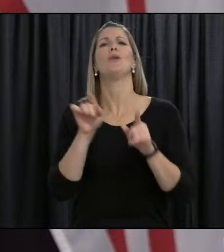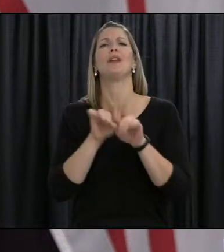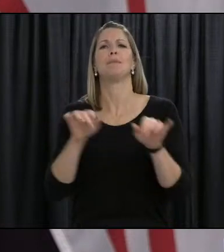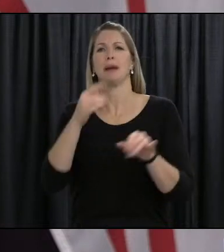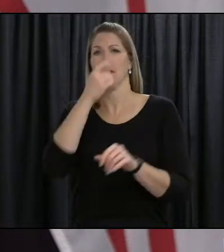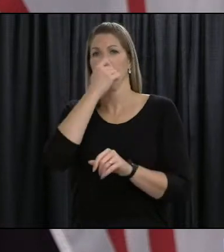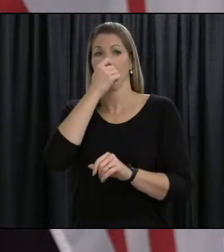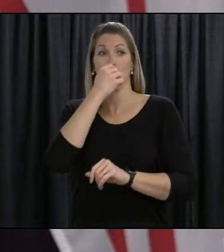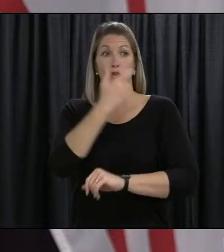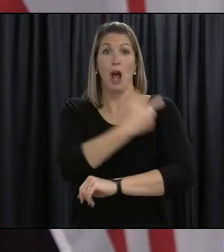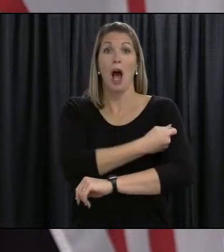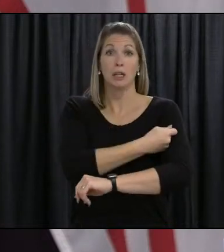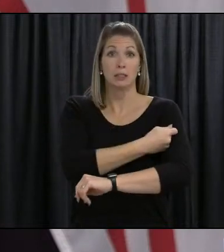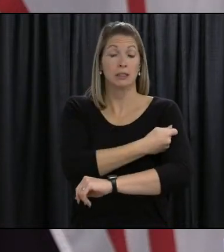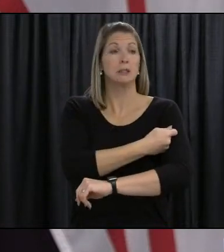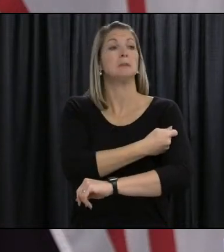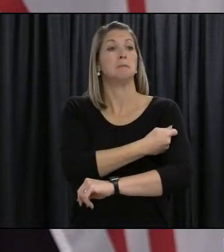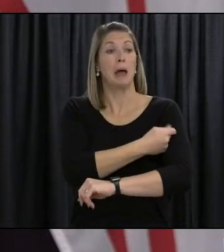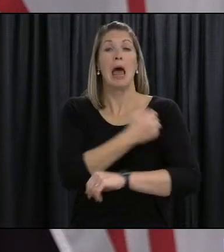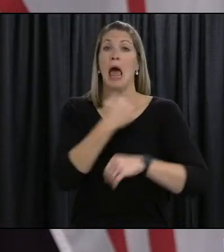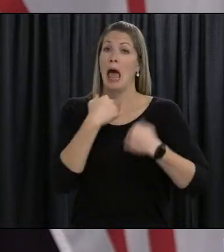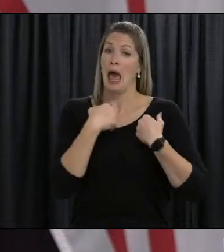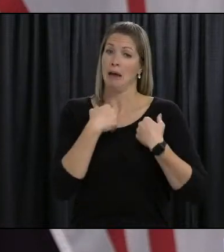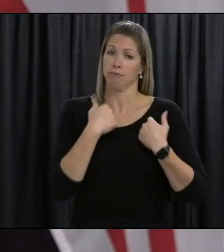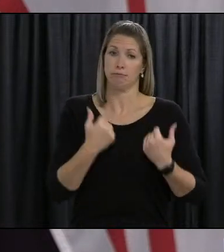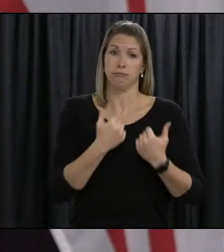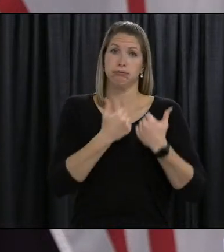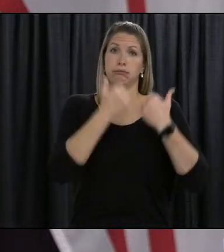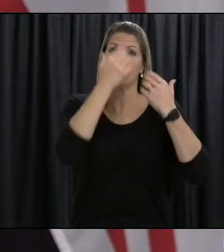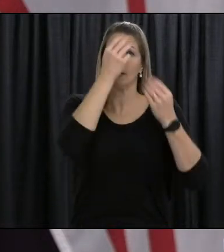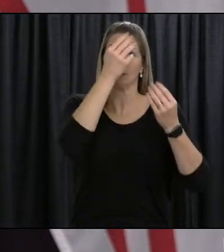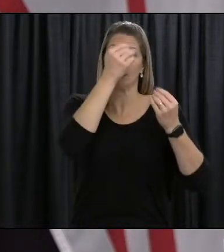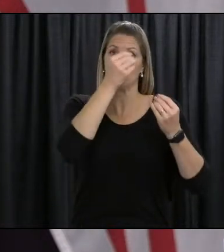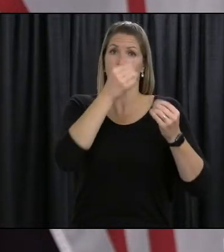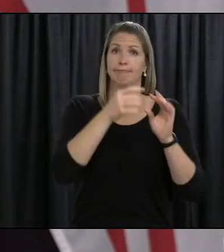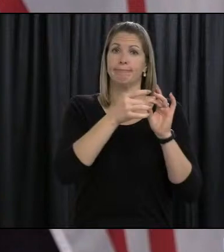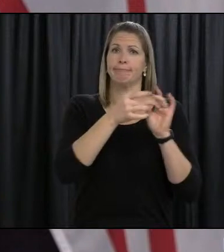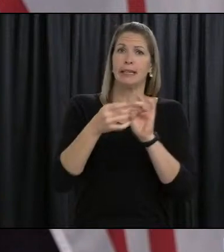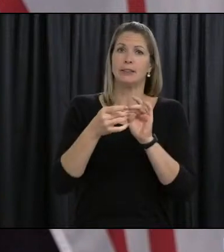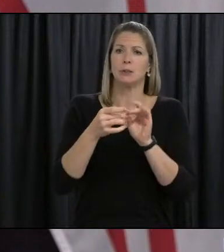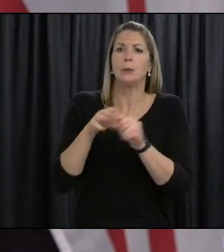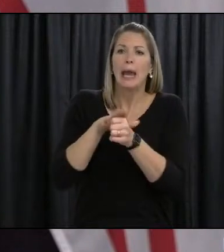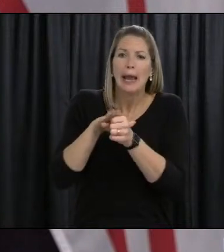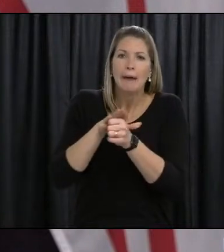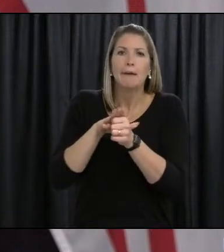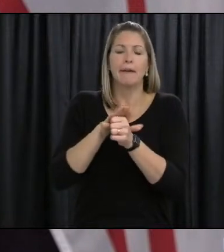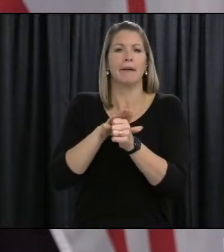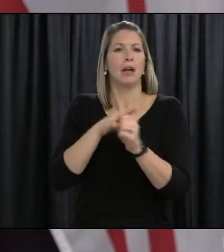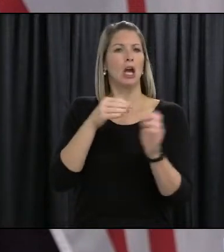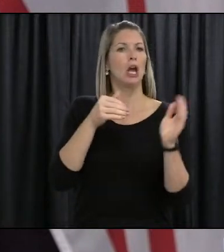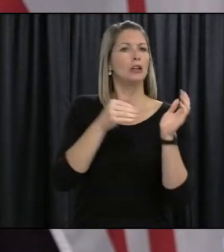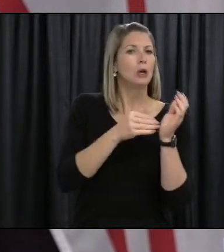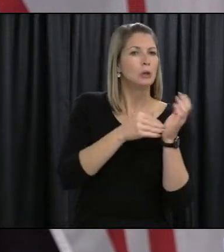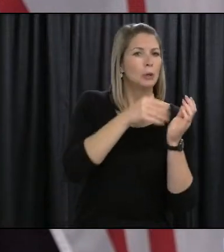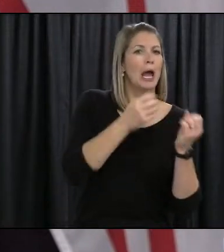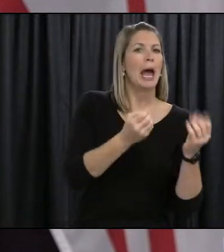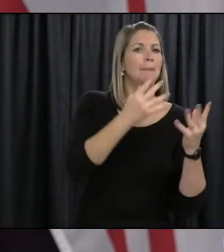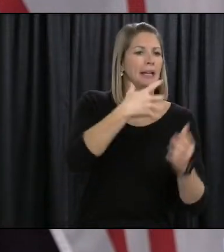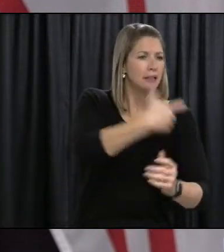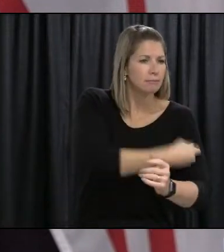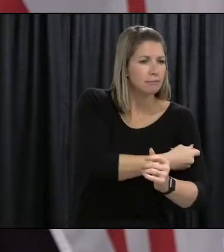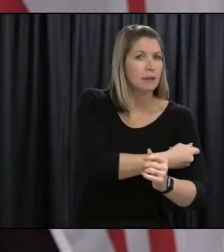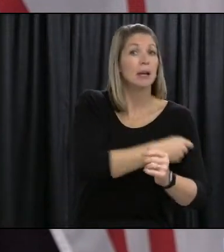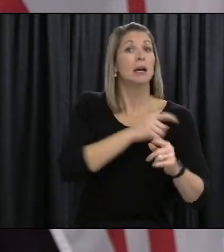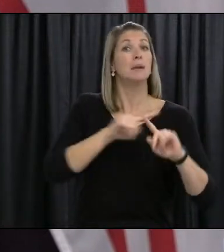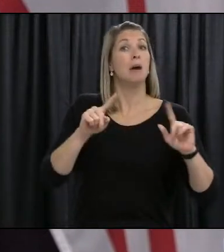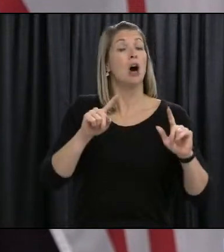at the moment of where these vaccinations have been given. We're still awaiting to actually have physician numbers brought into our total. So